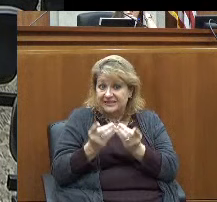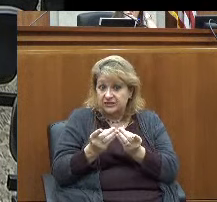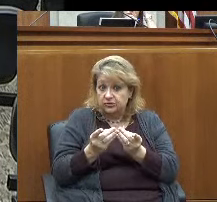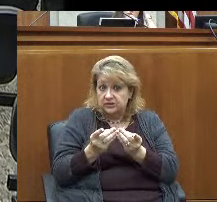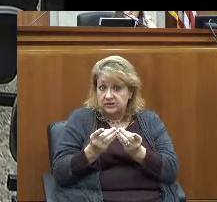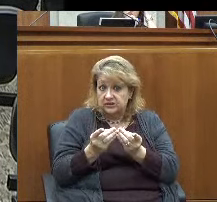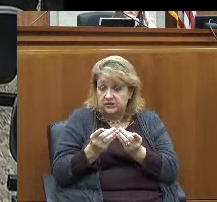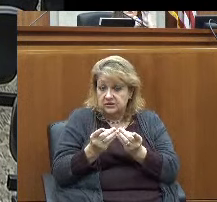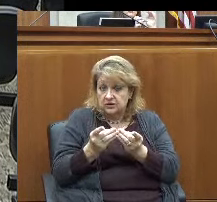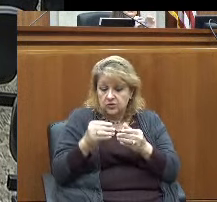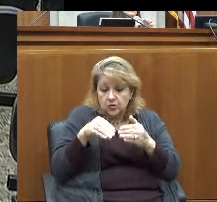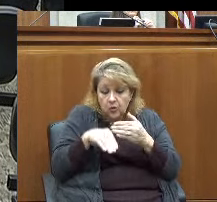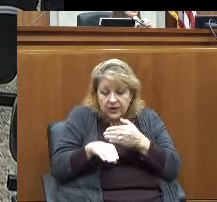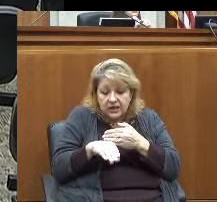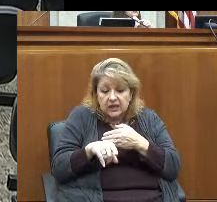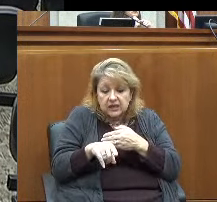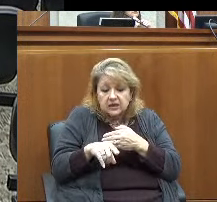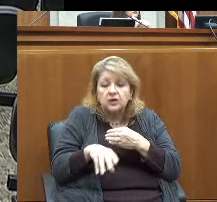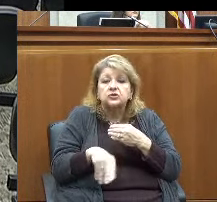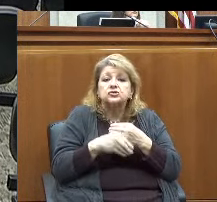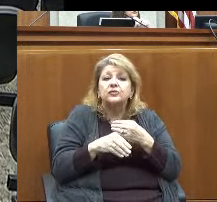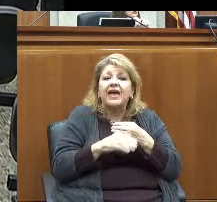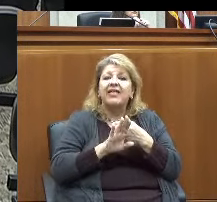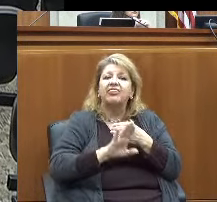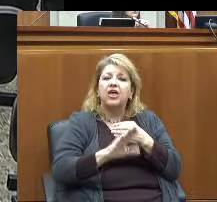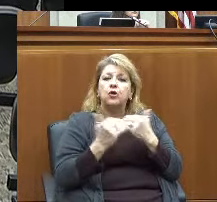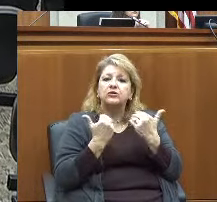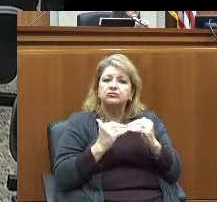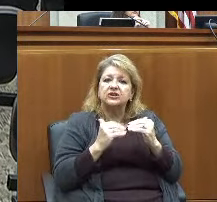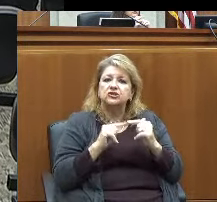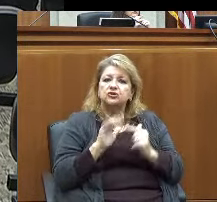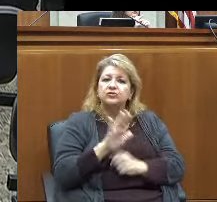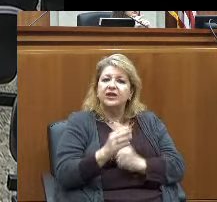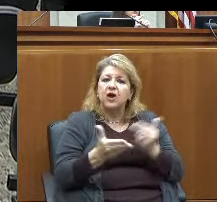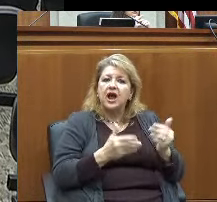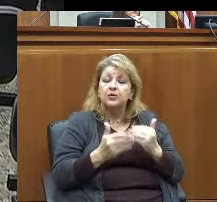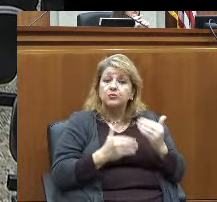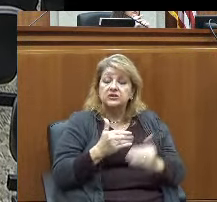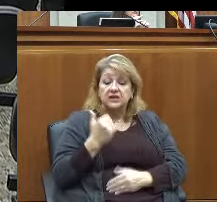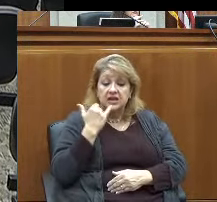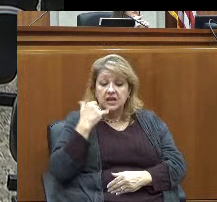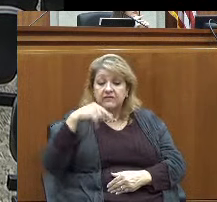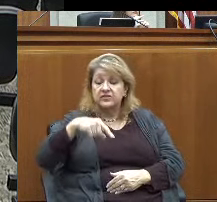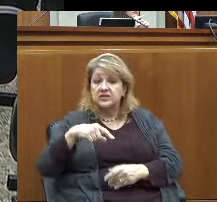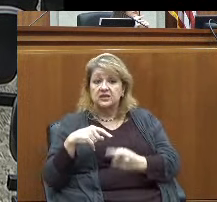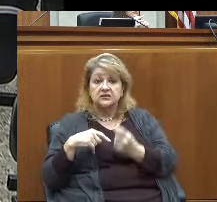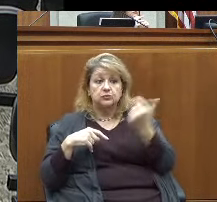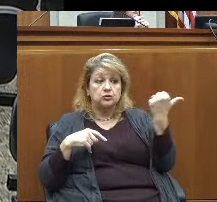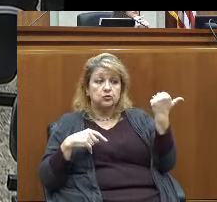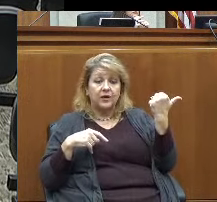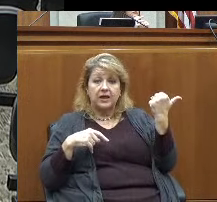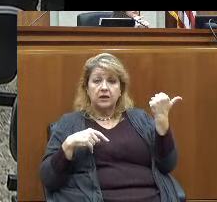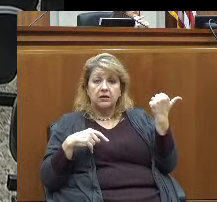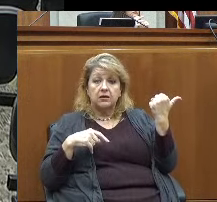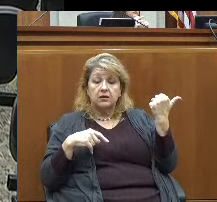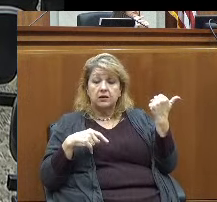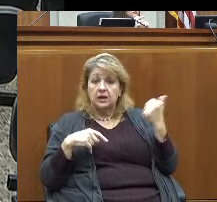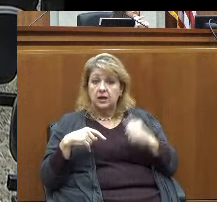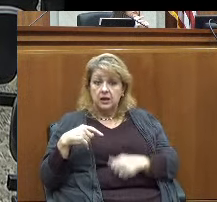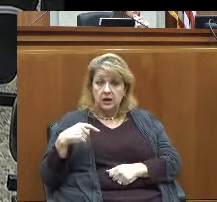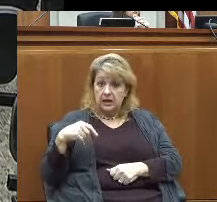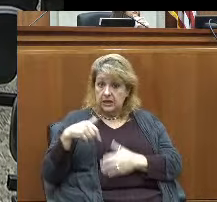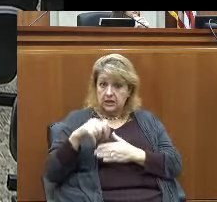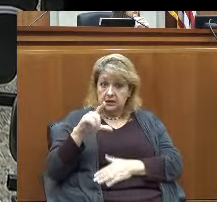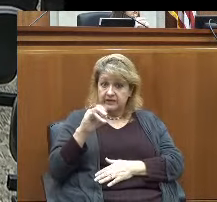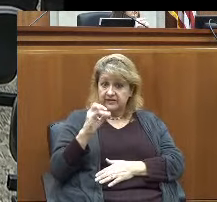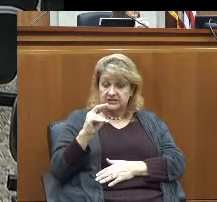from going in and adding restrictions to their hiring process. In other words, if this goes away, there's nothing keeping us in